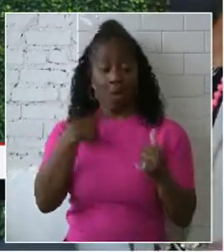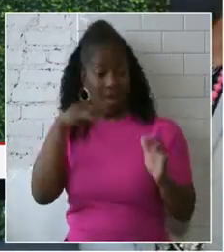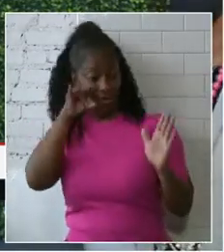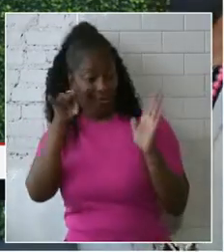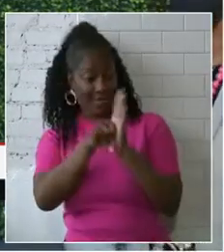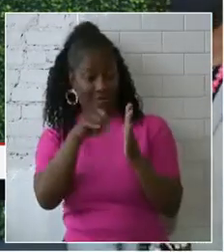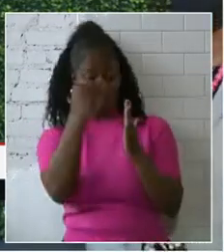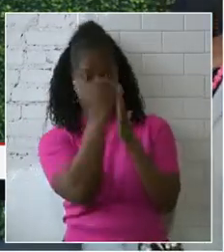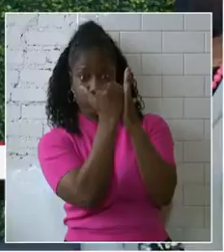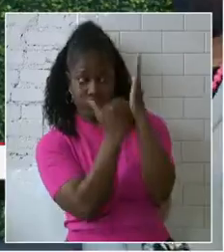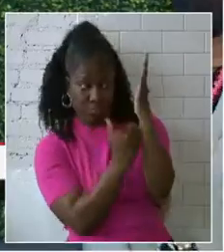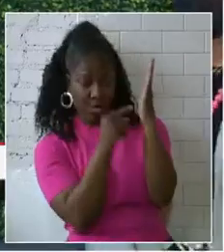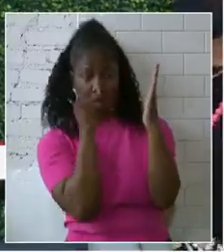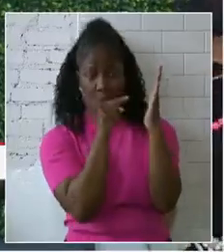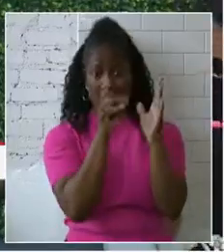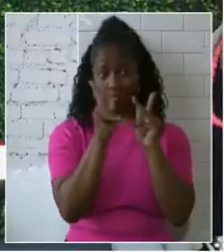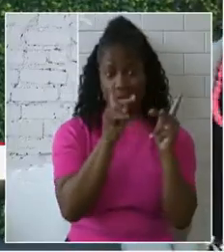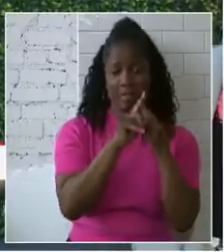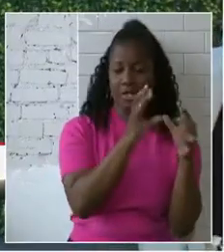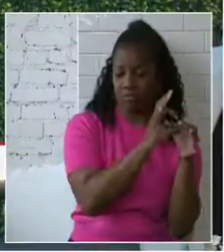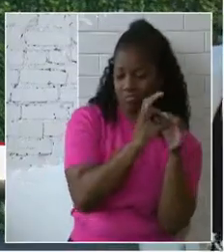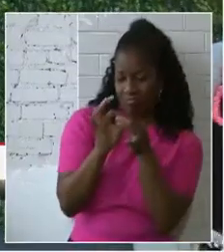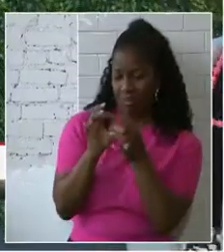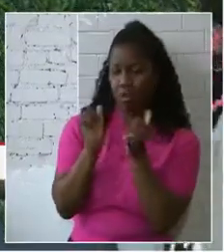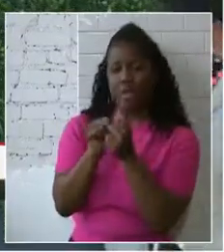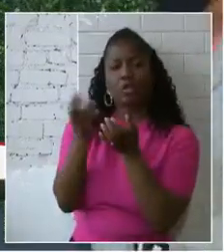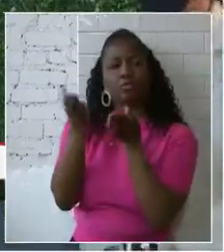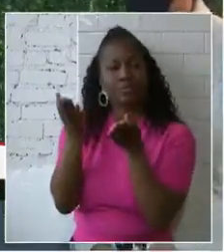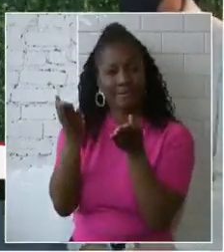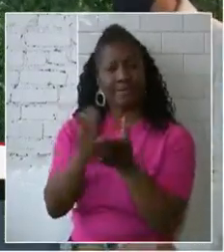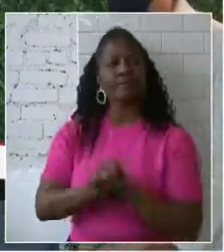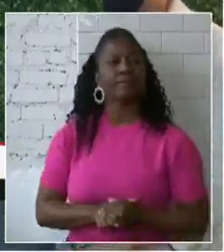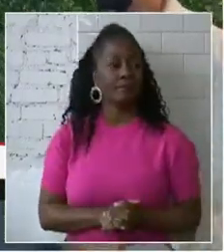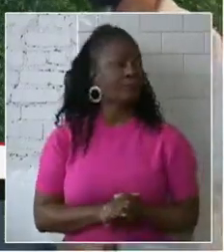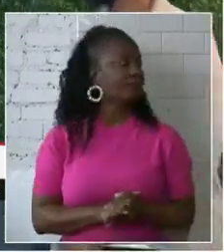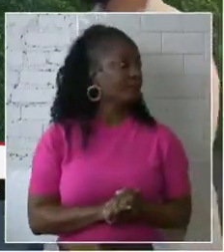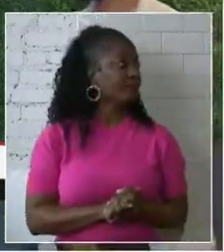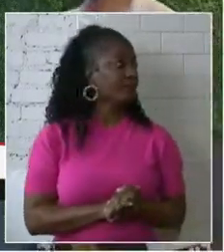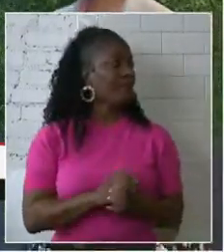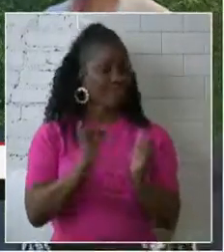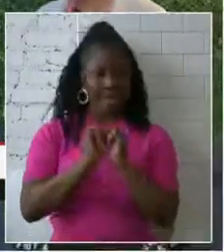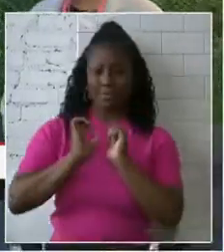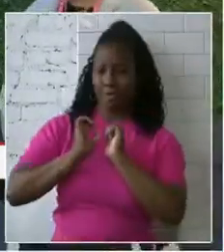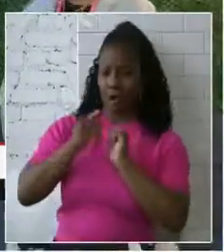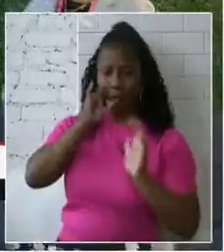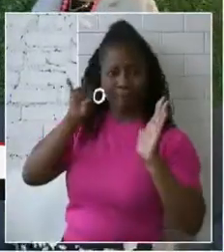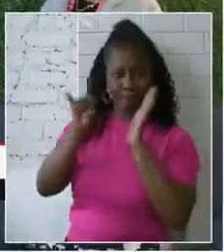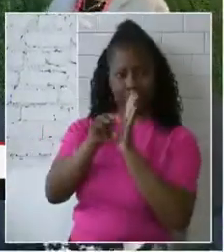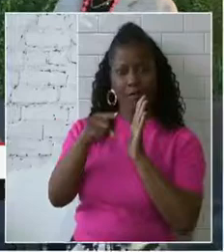and engage all of the people that are on the list currently. You want to add to anything? Sure.